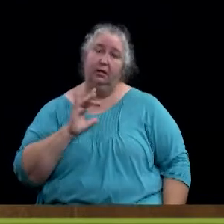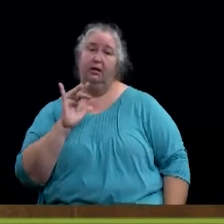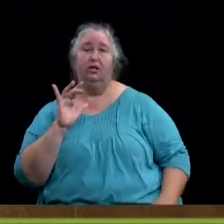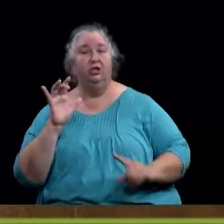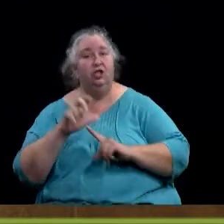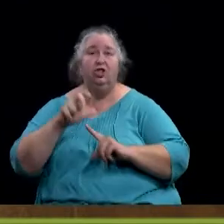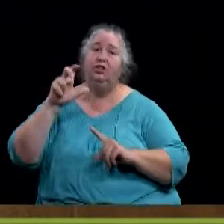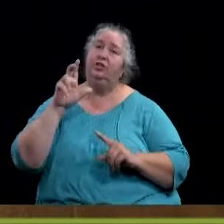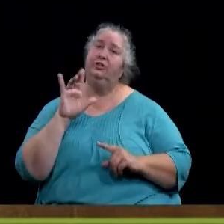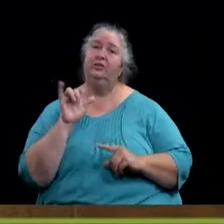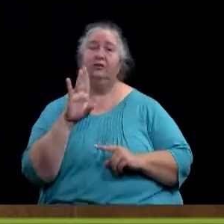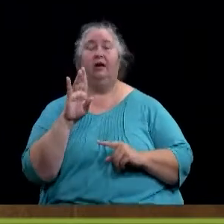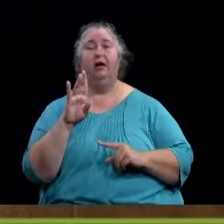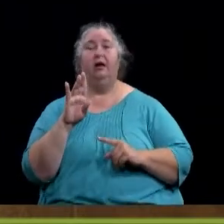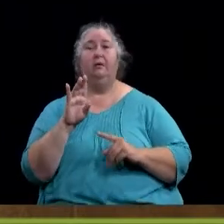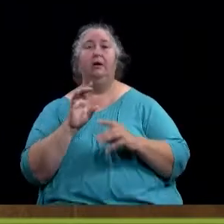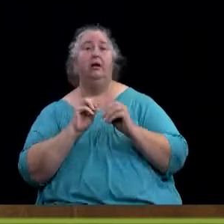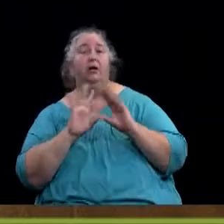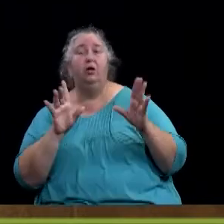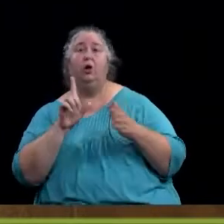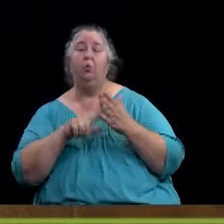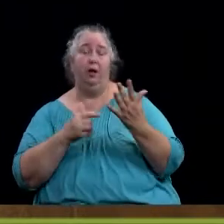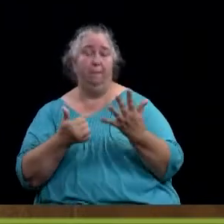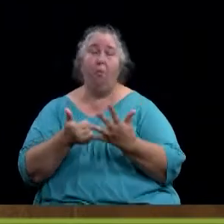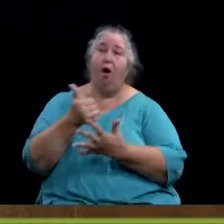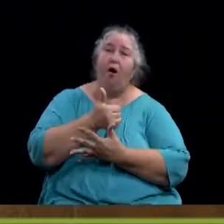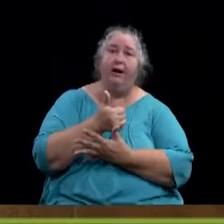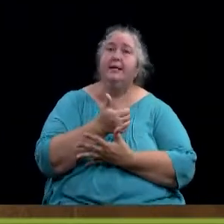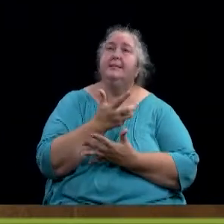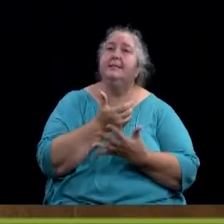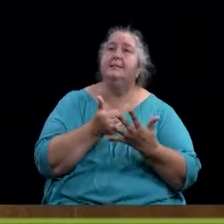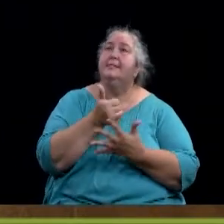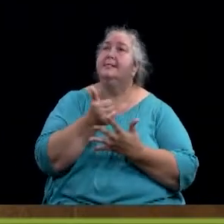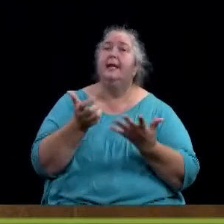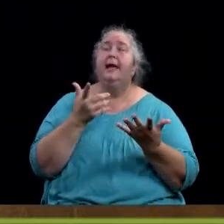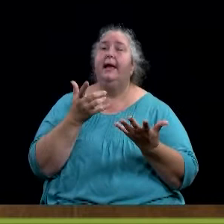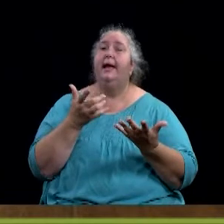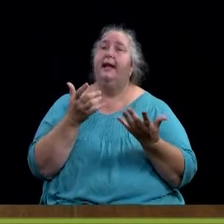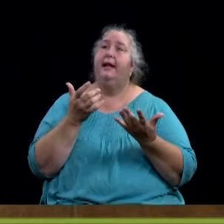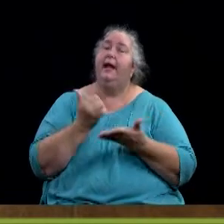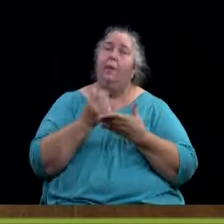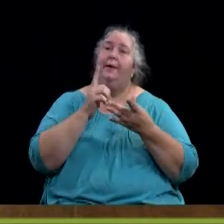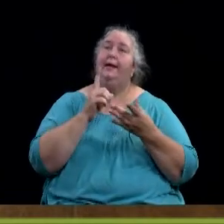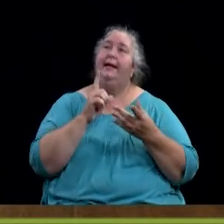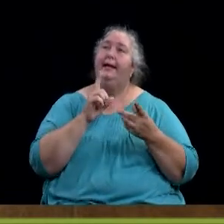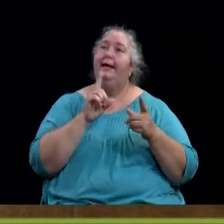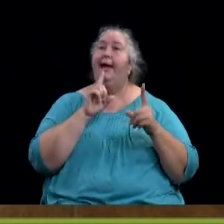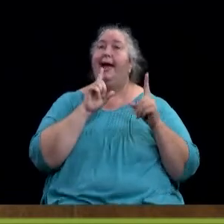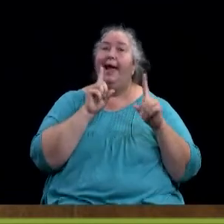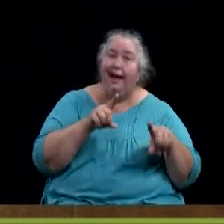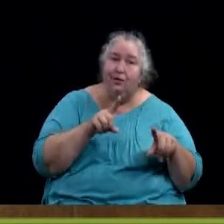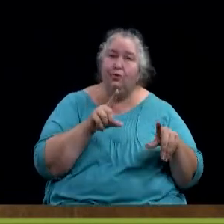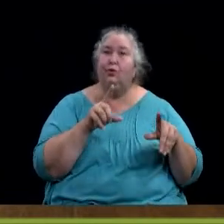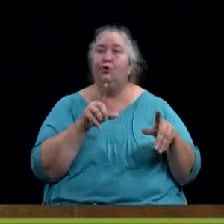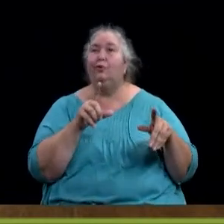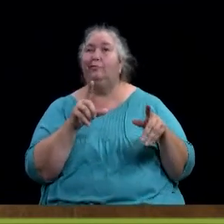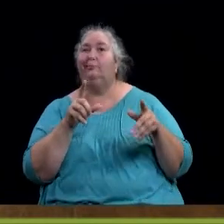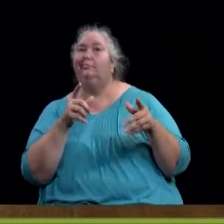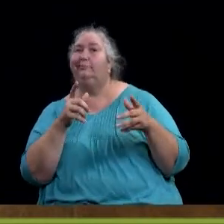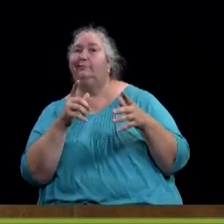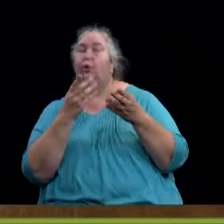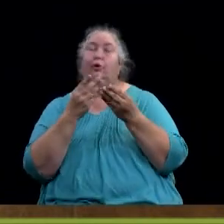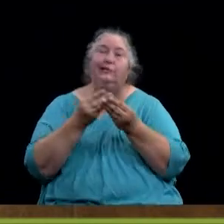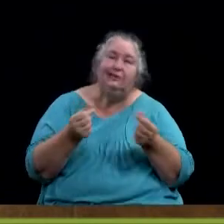are and finding a way to answer those calls for those priority statements. We appreciate the fact that we will have